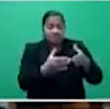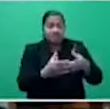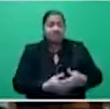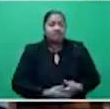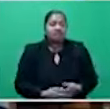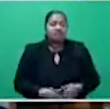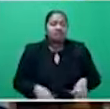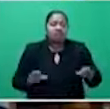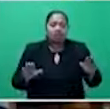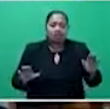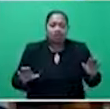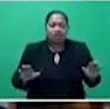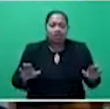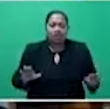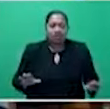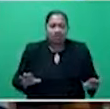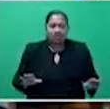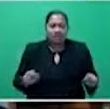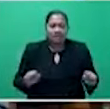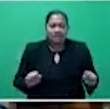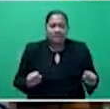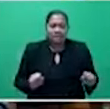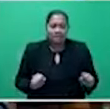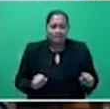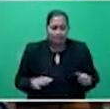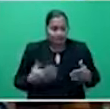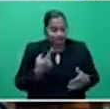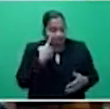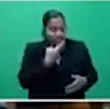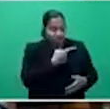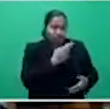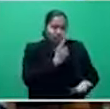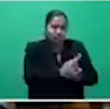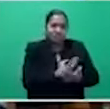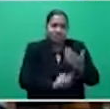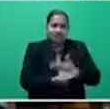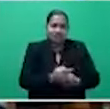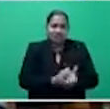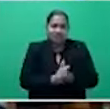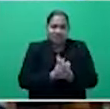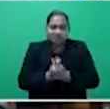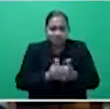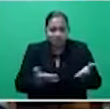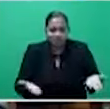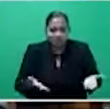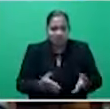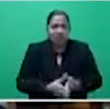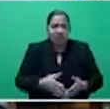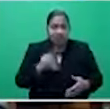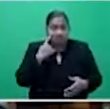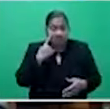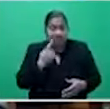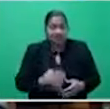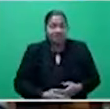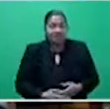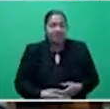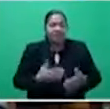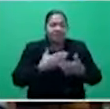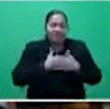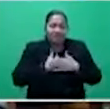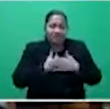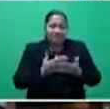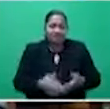Orders. Sir, you see, he's getting really desperate, very desperate. I love this, Mr. Speaker, sir.